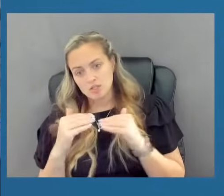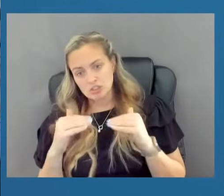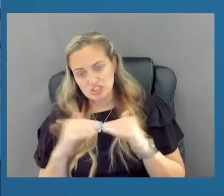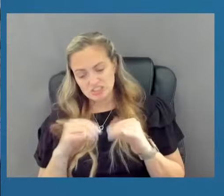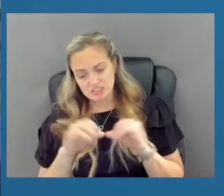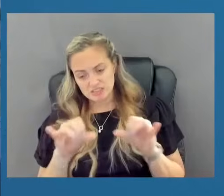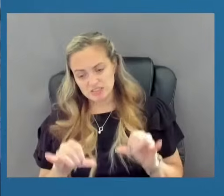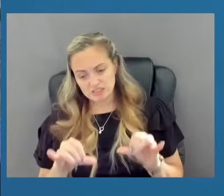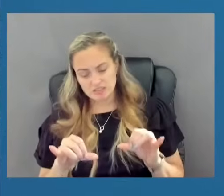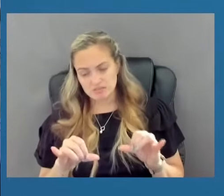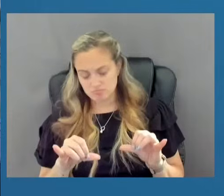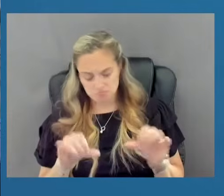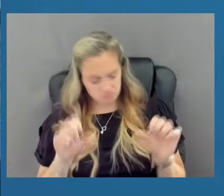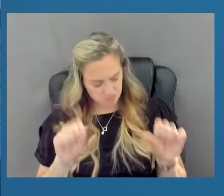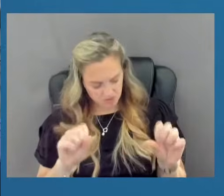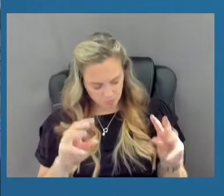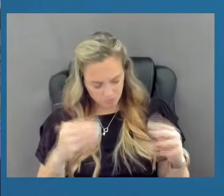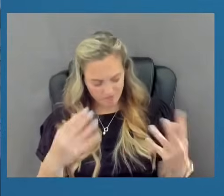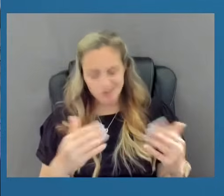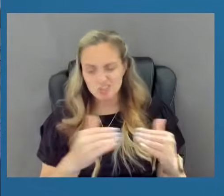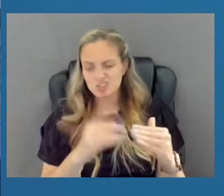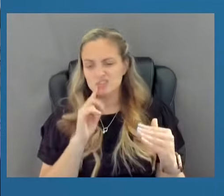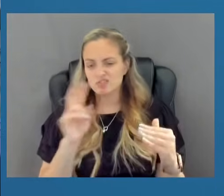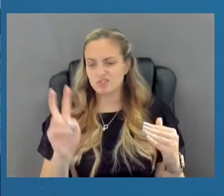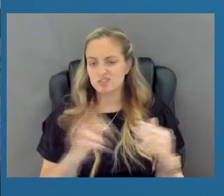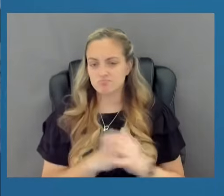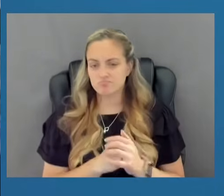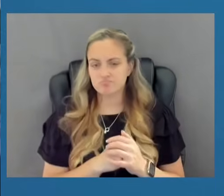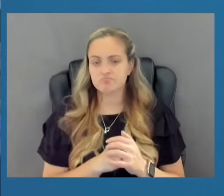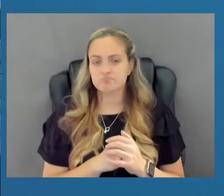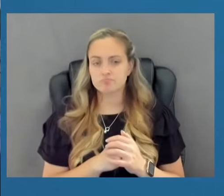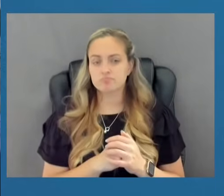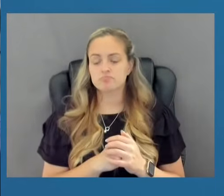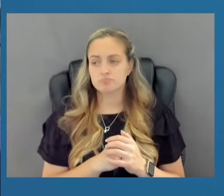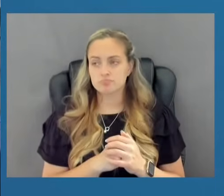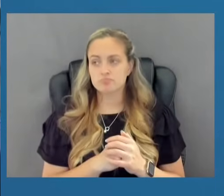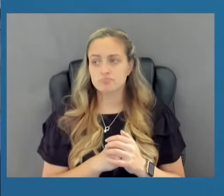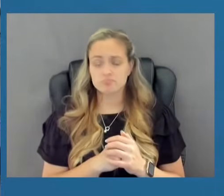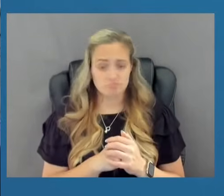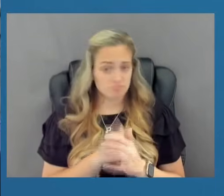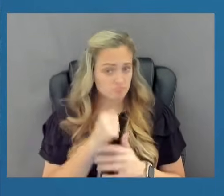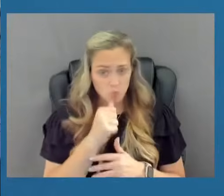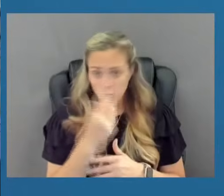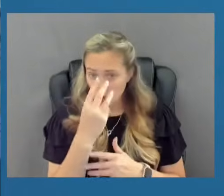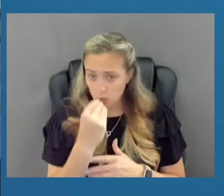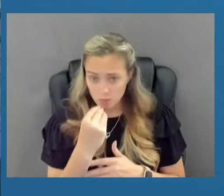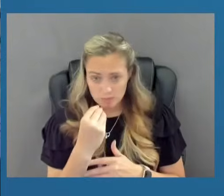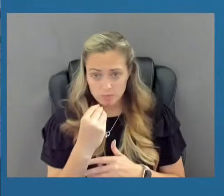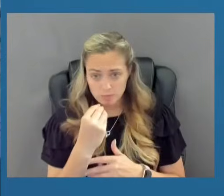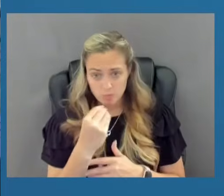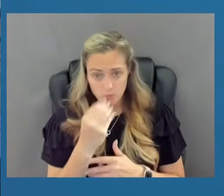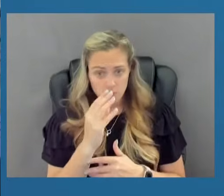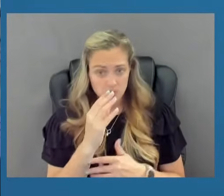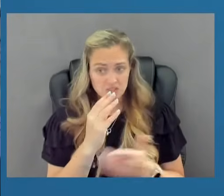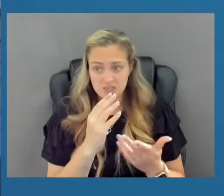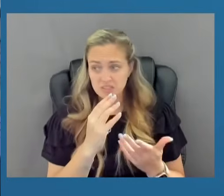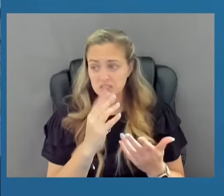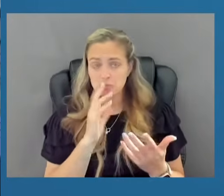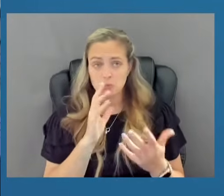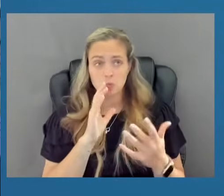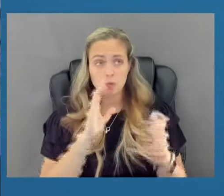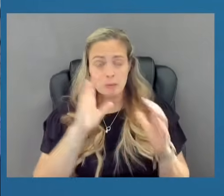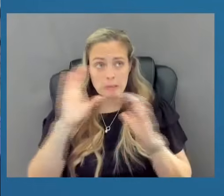to victims. And we won't have to lose sleep. Our prosecutors won't have to lose sleep over defense lawyers playing the gotcha